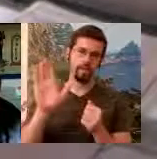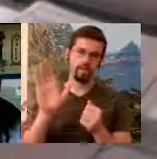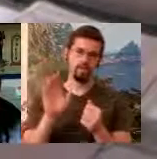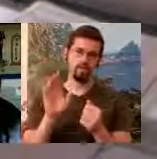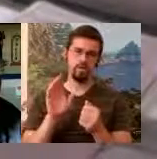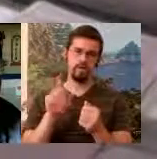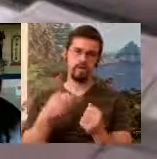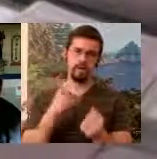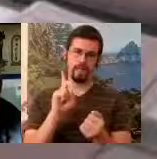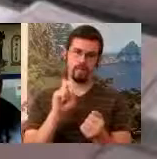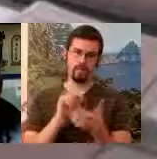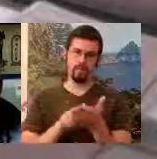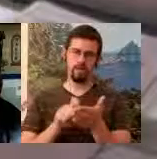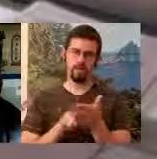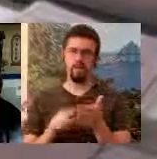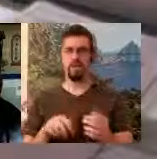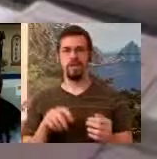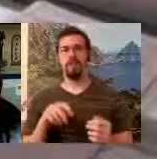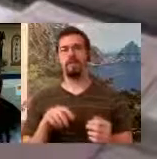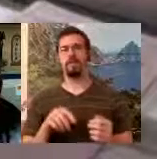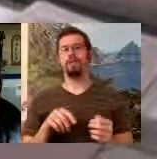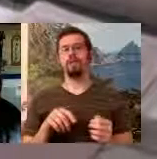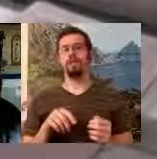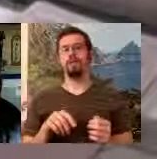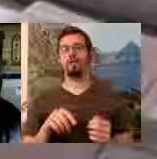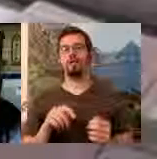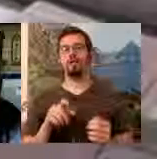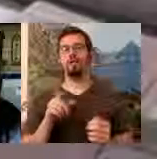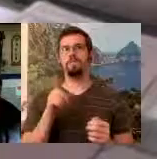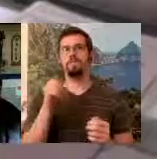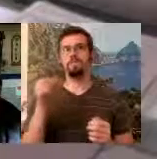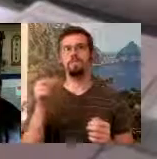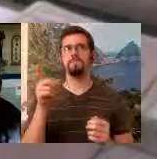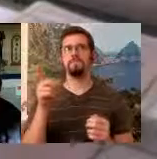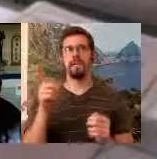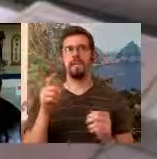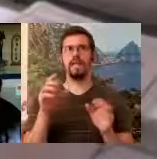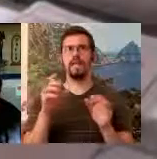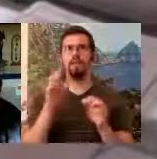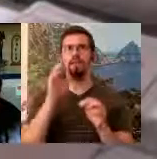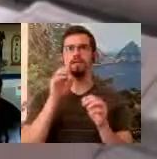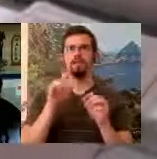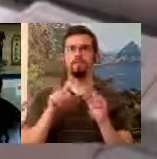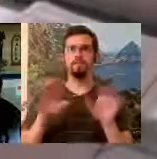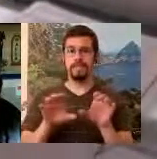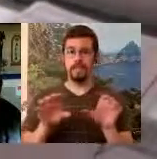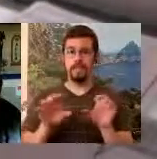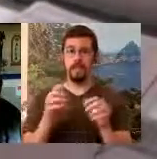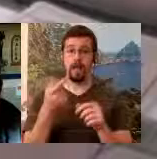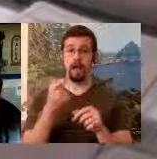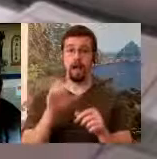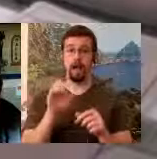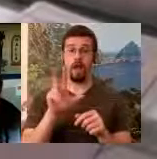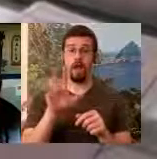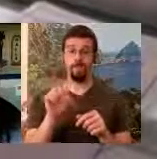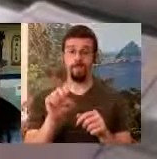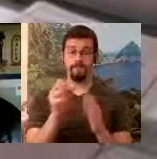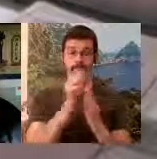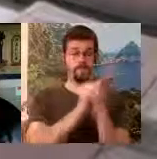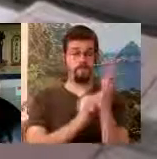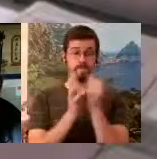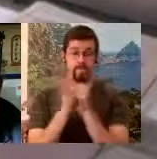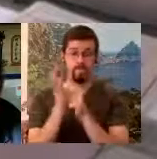named Gan Liu. And he developed a glove where you were actually doing sign language, and it wrote the